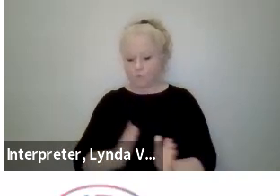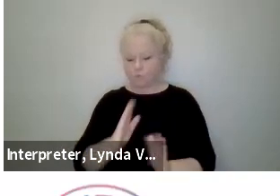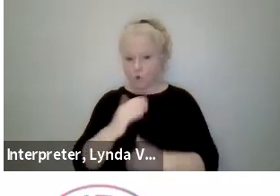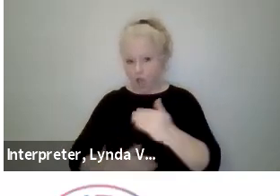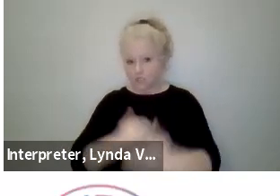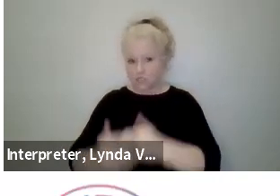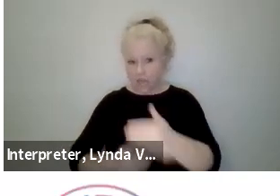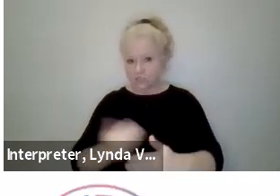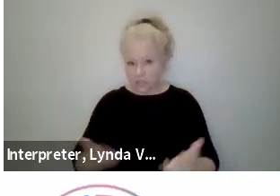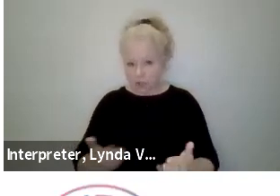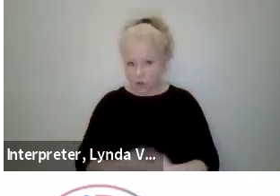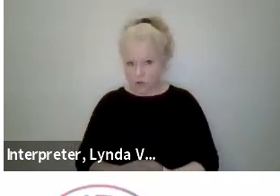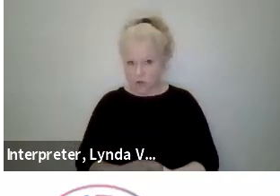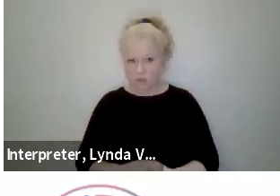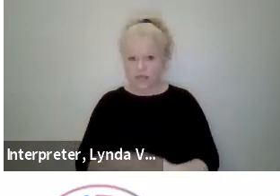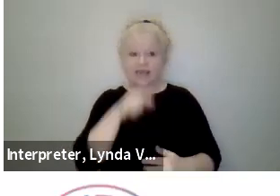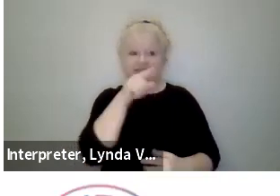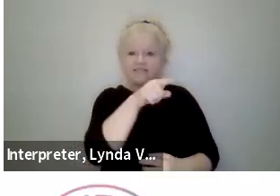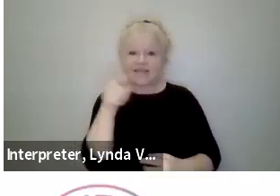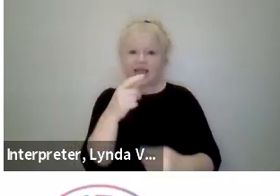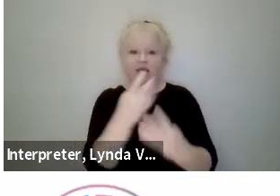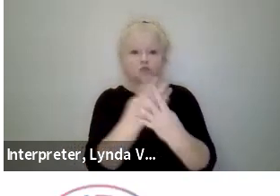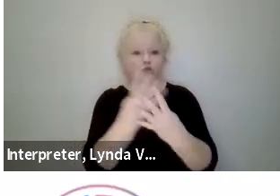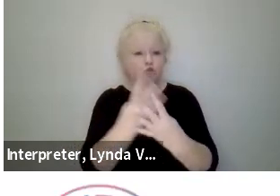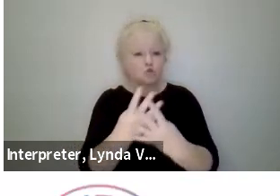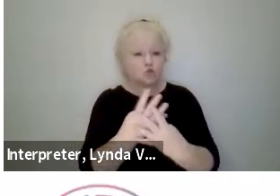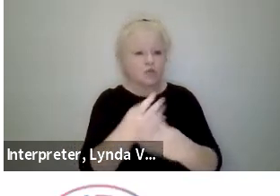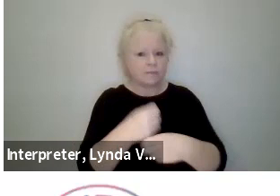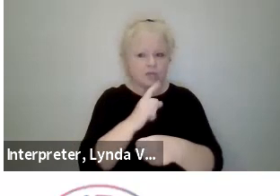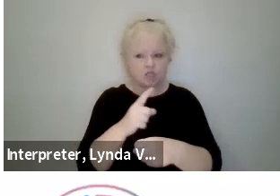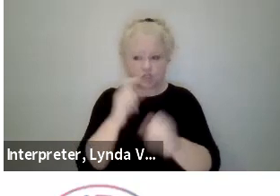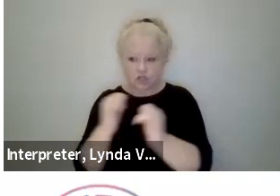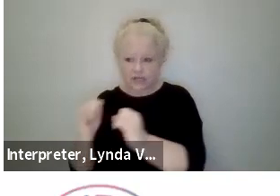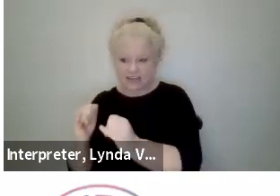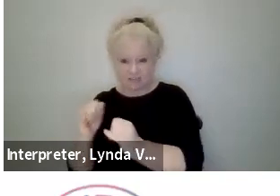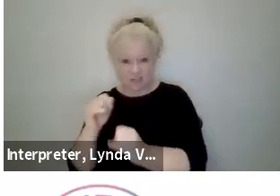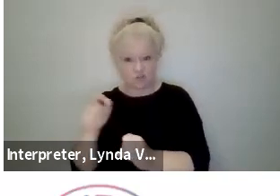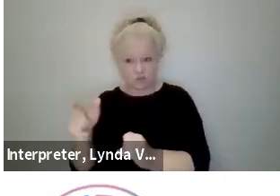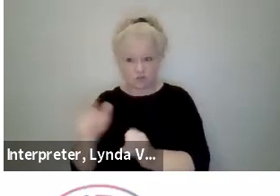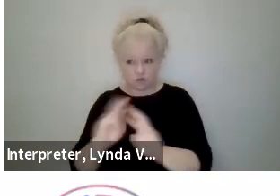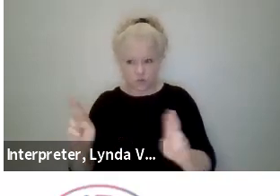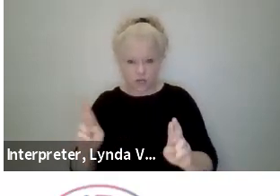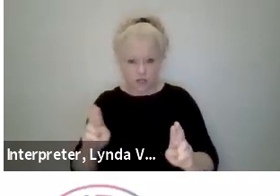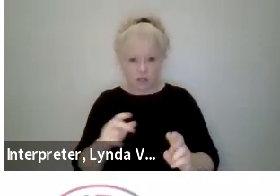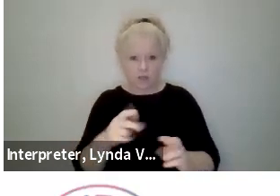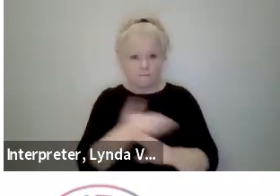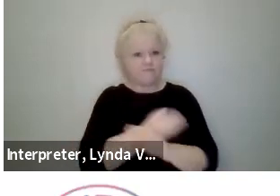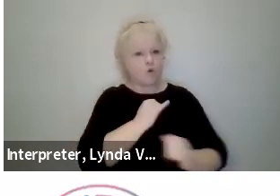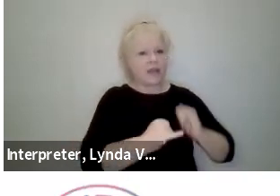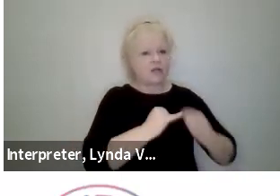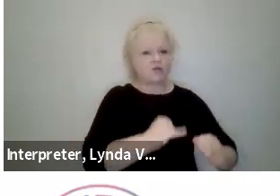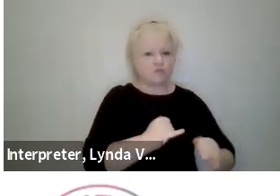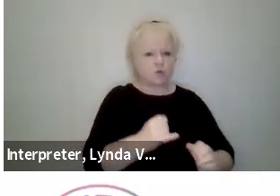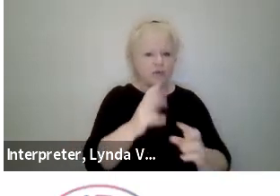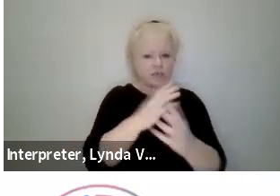facility, and screening individuals properly before, you know, we look at having an interview on site with them and